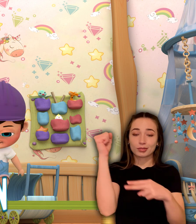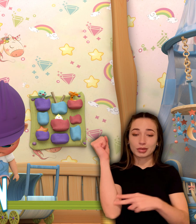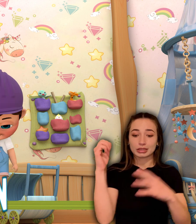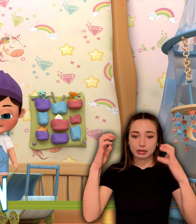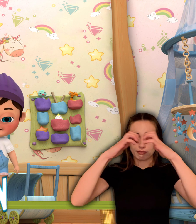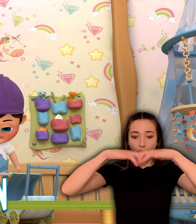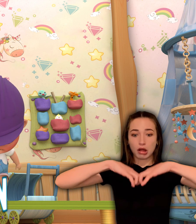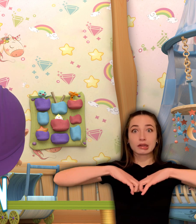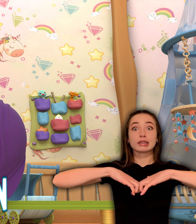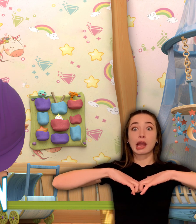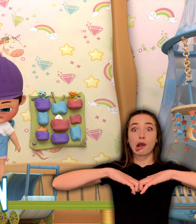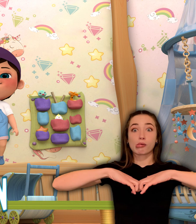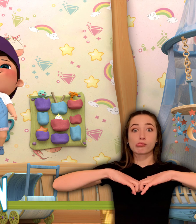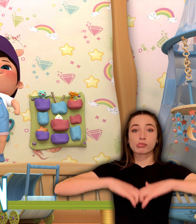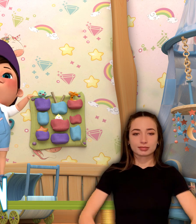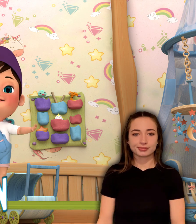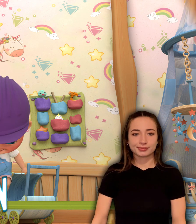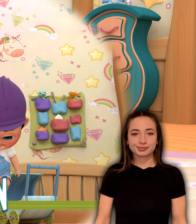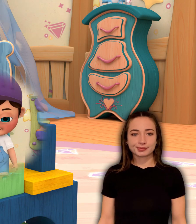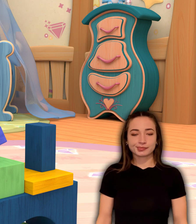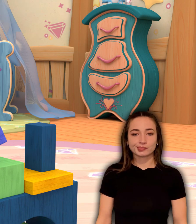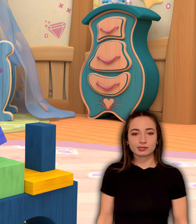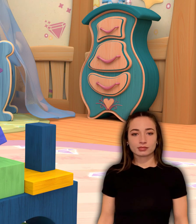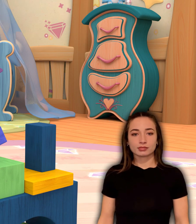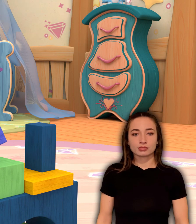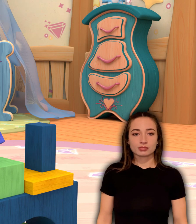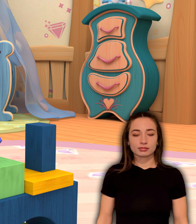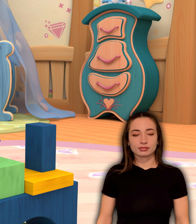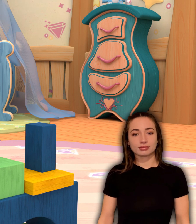London Bridge is Falling Down